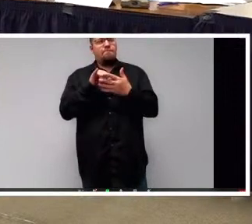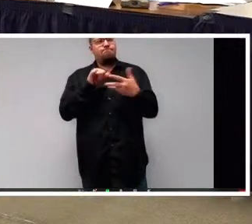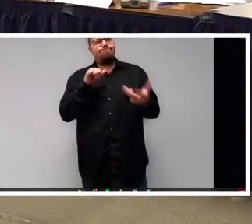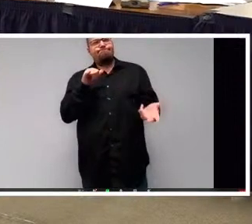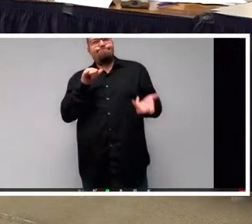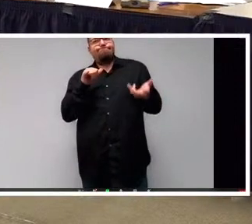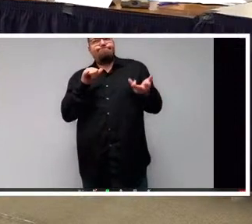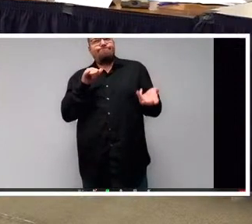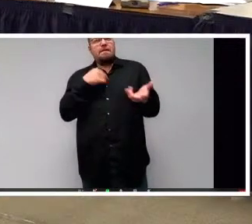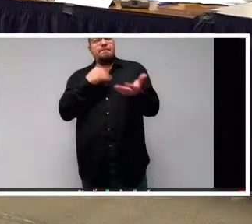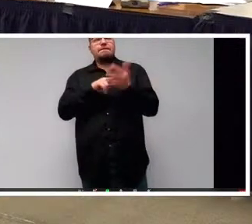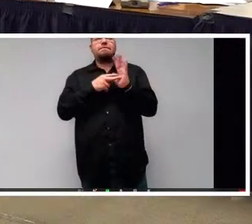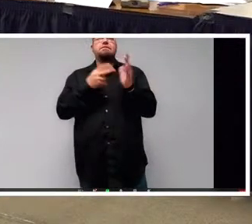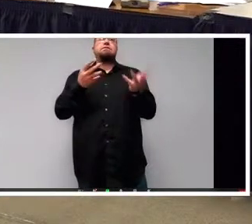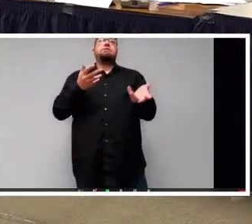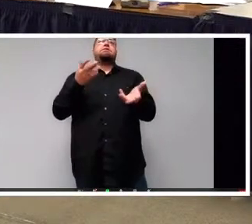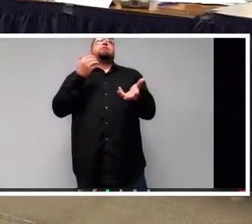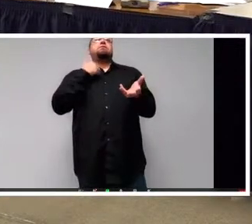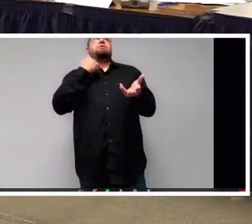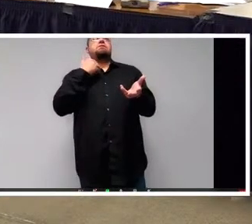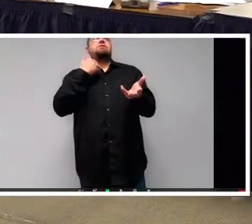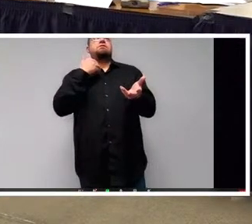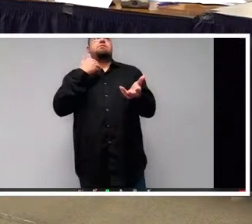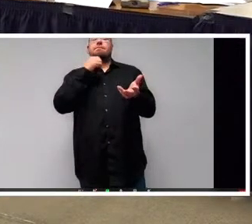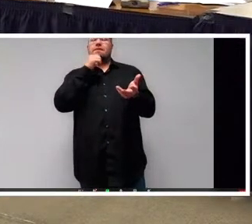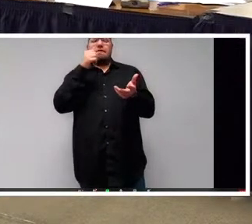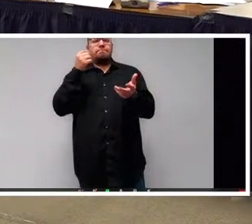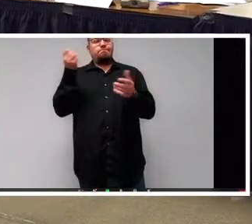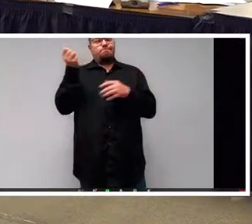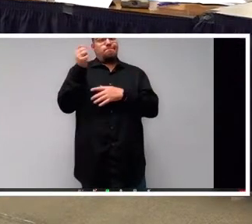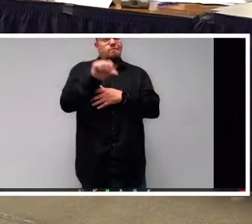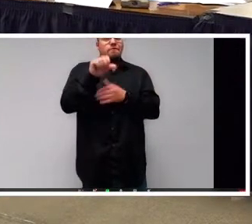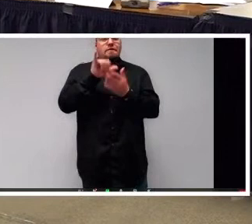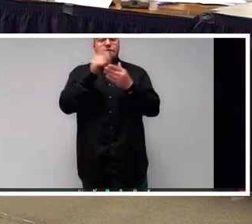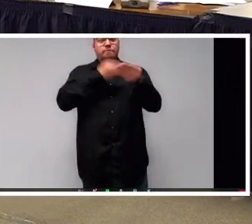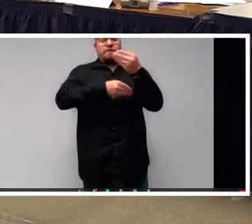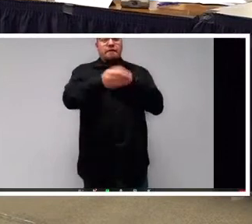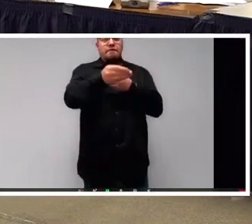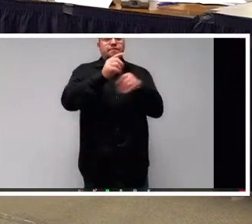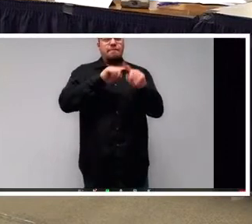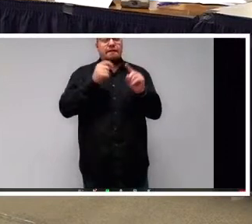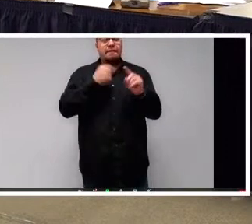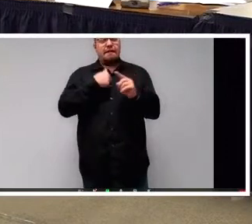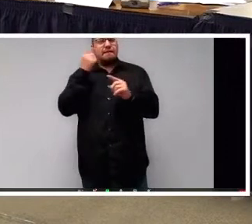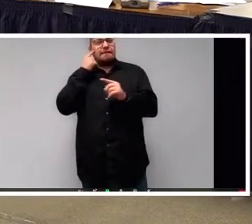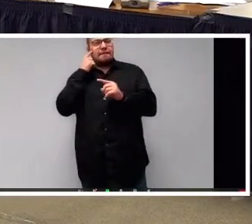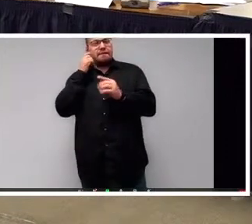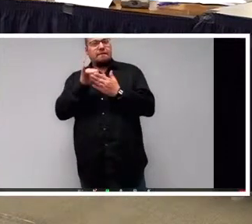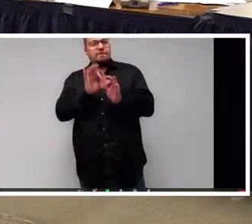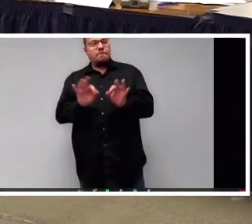mean, by mm-hmm. no means am I discouraging this transaction to occur, but I think it's important that the new board members